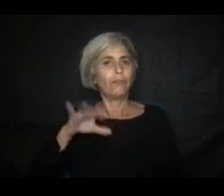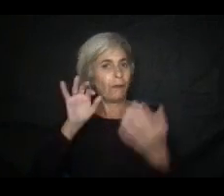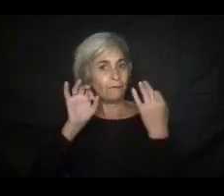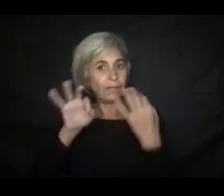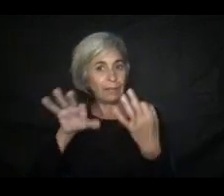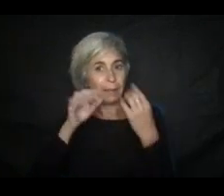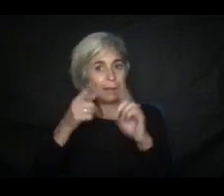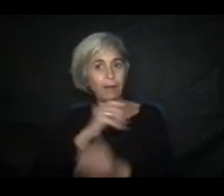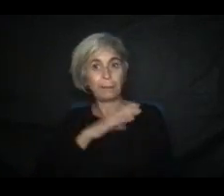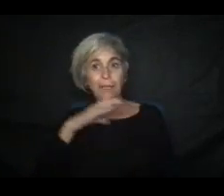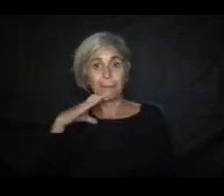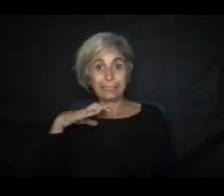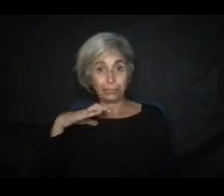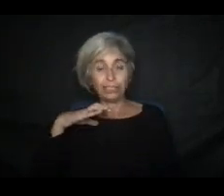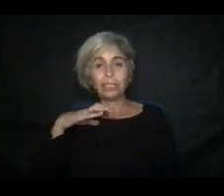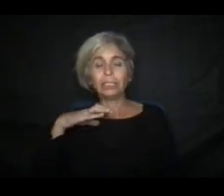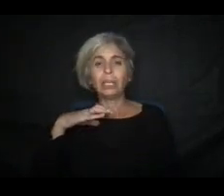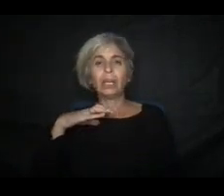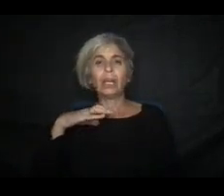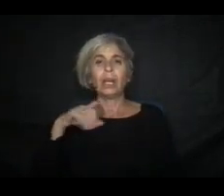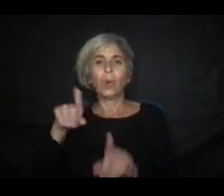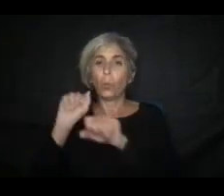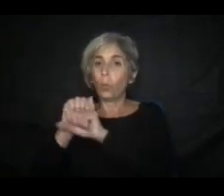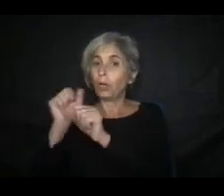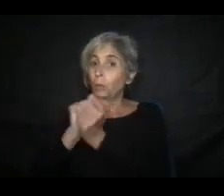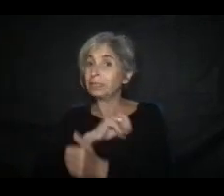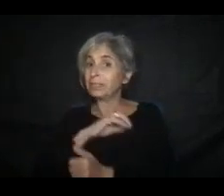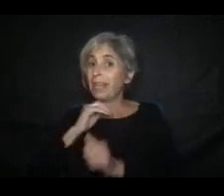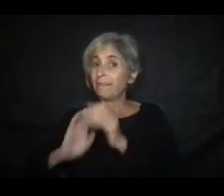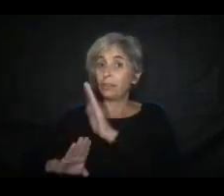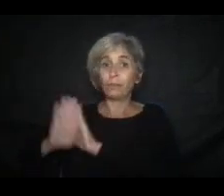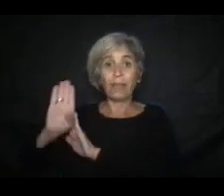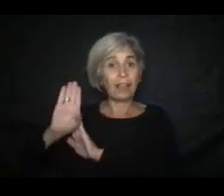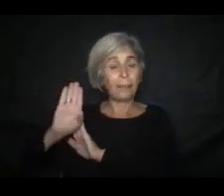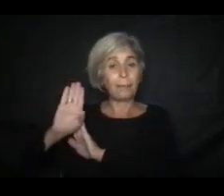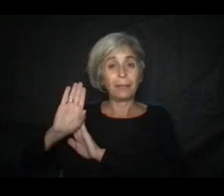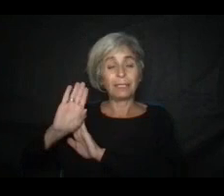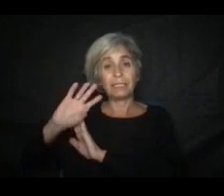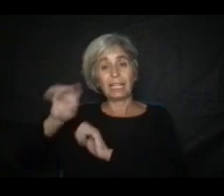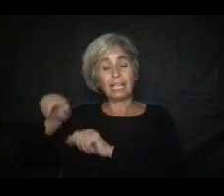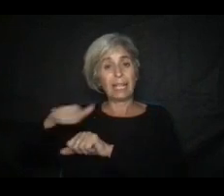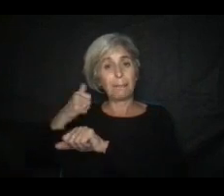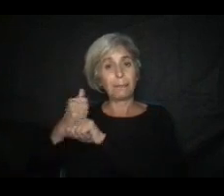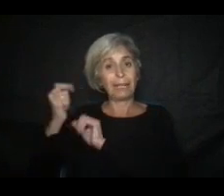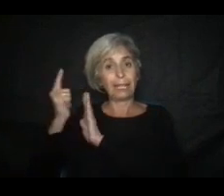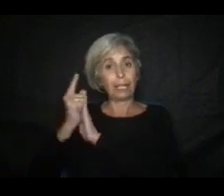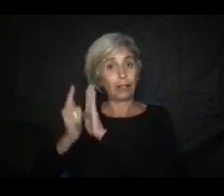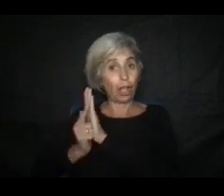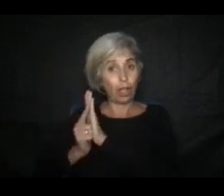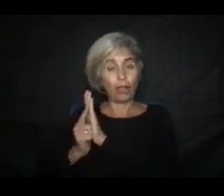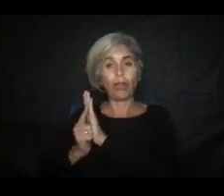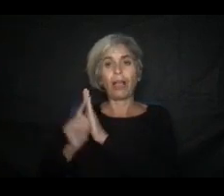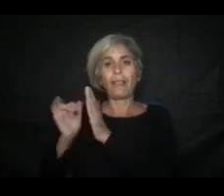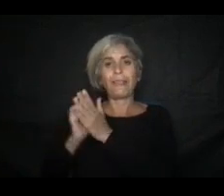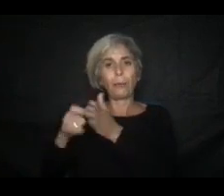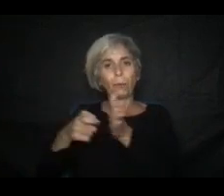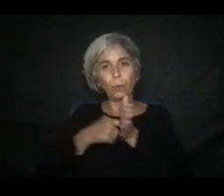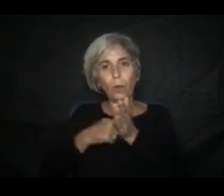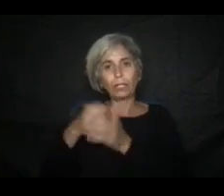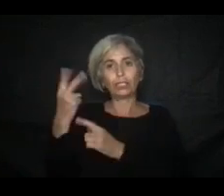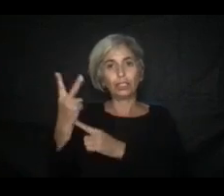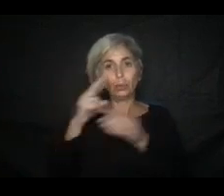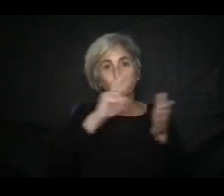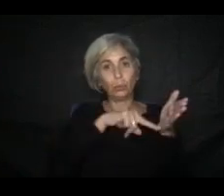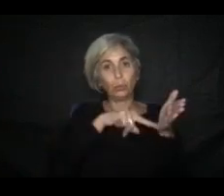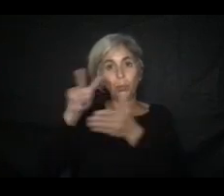as well. We'll work with staff to develop what's known as an implementing ordinance. That ordinance requires 2